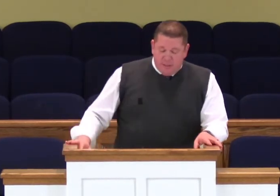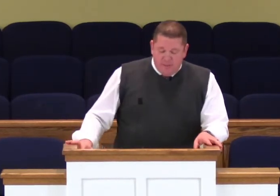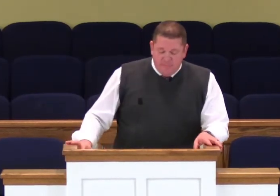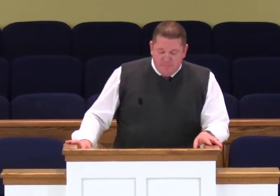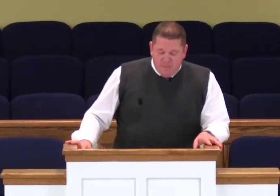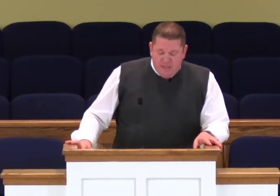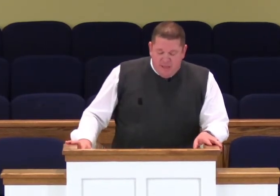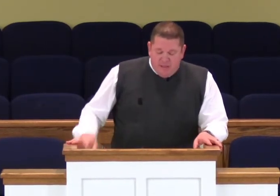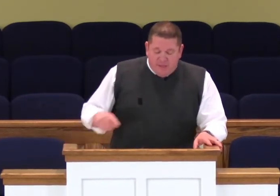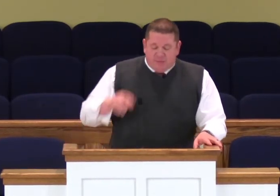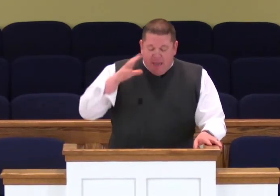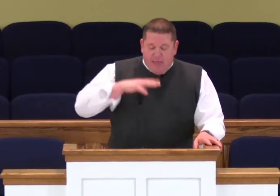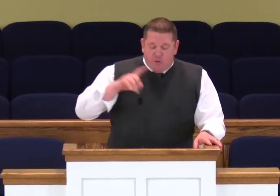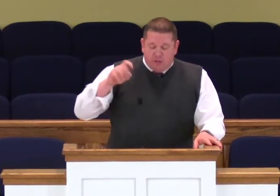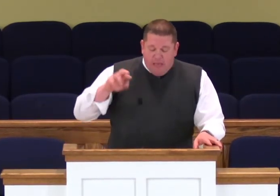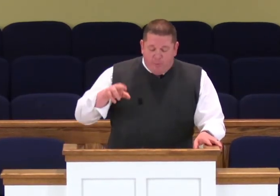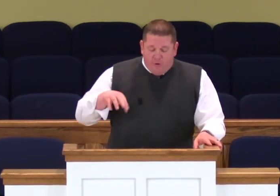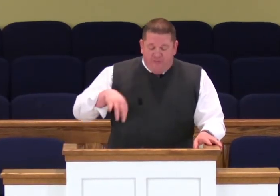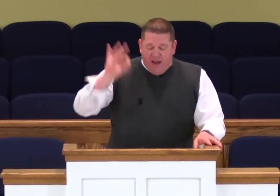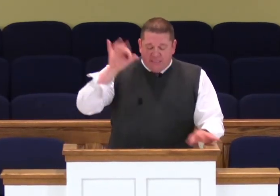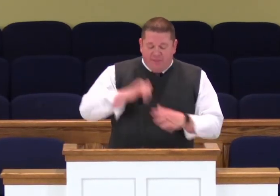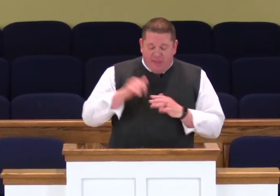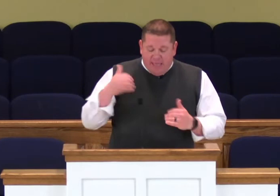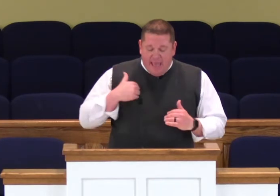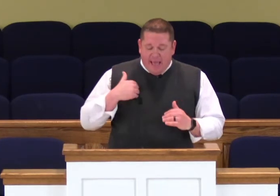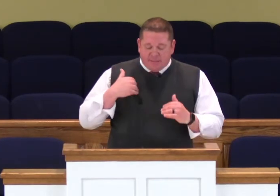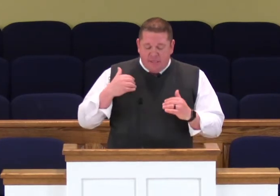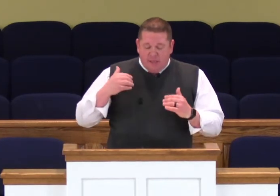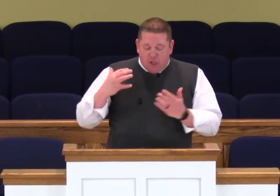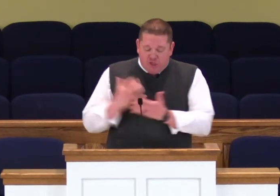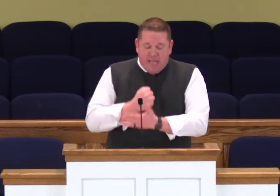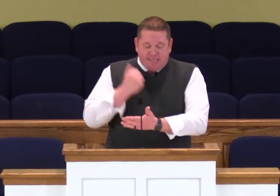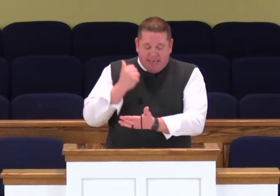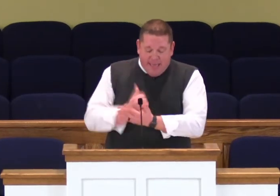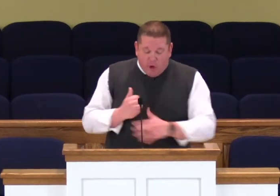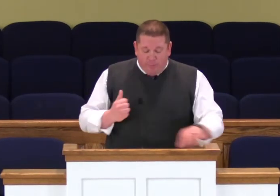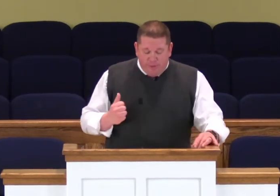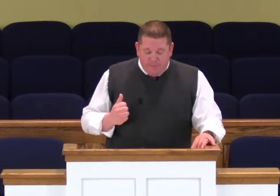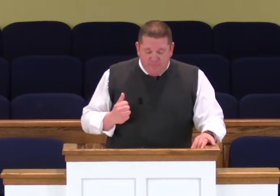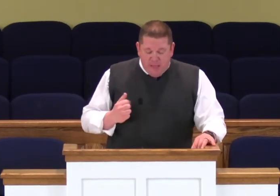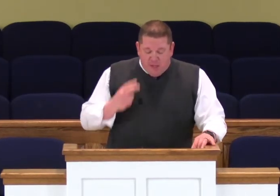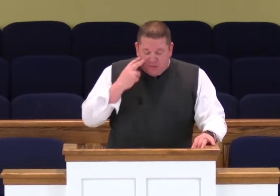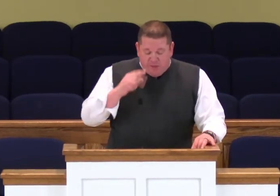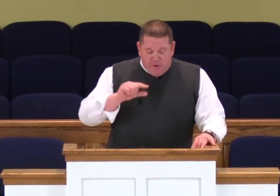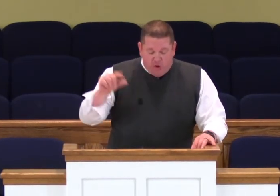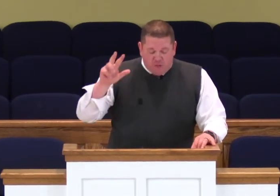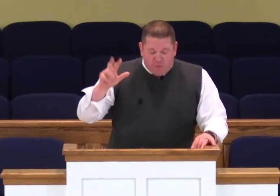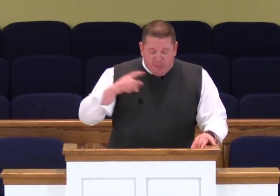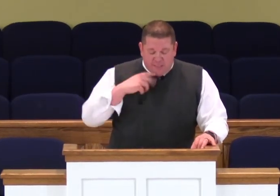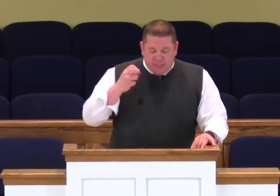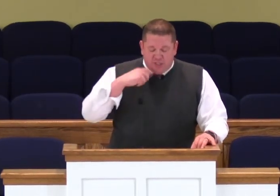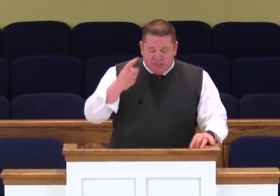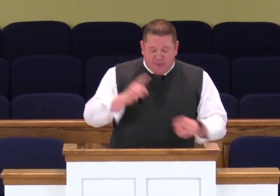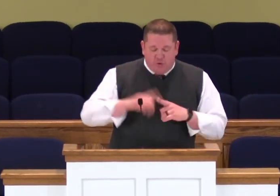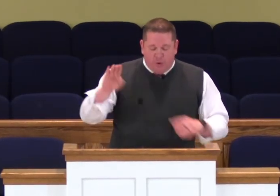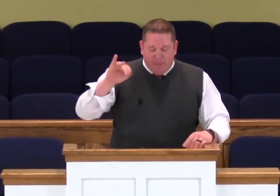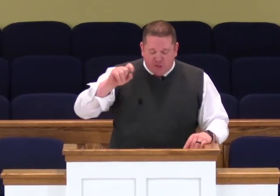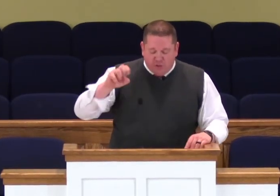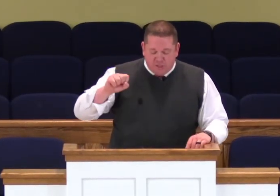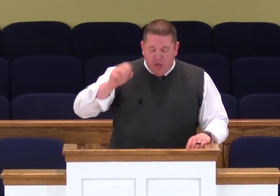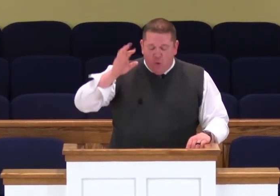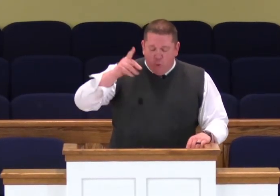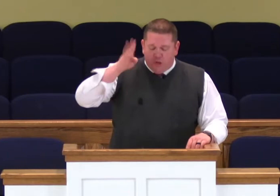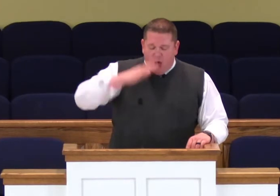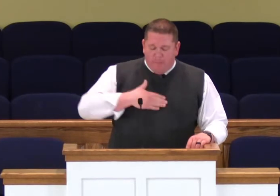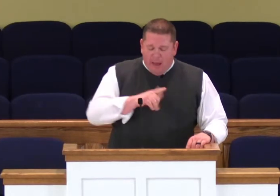Gentiles. This man who's a leper finds out that he has a chance to get help. You see there in verse number 3, it says, and she said to her